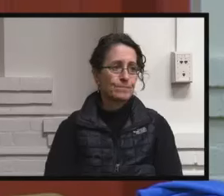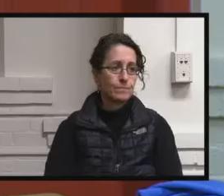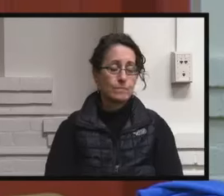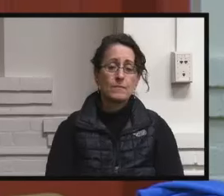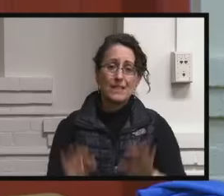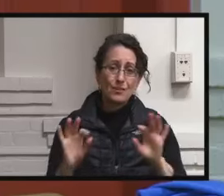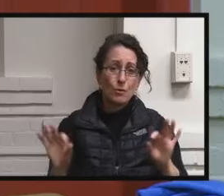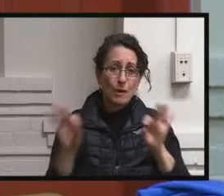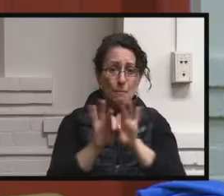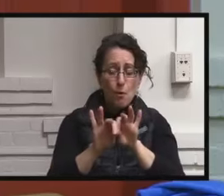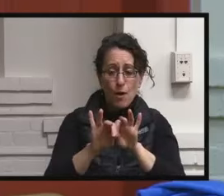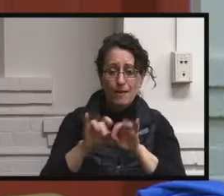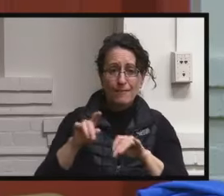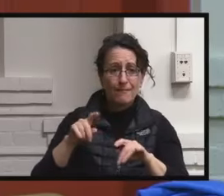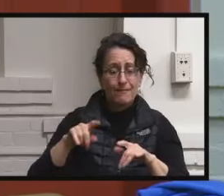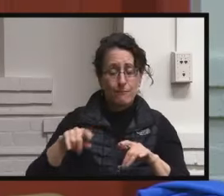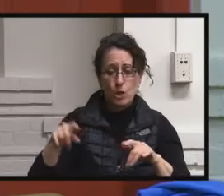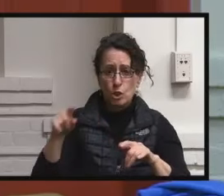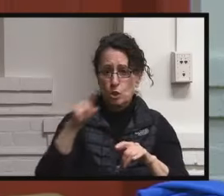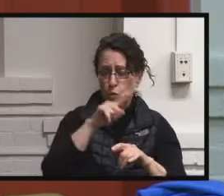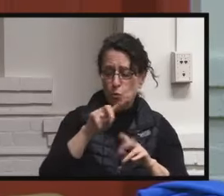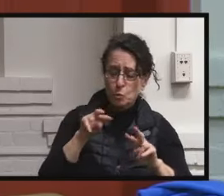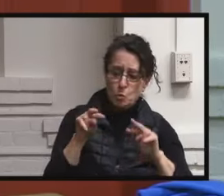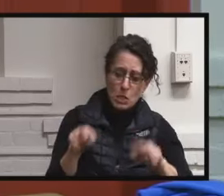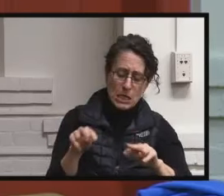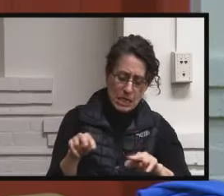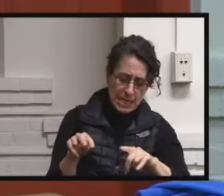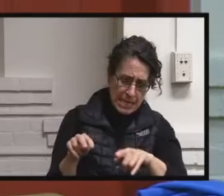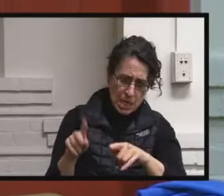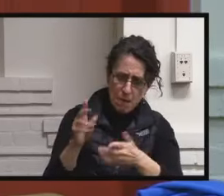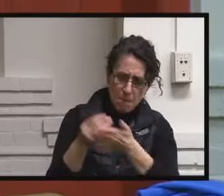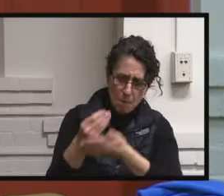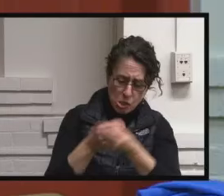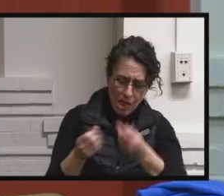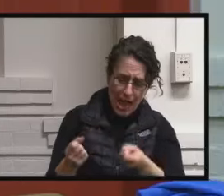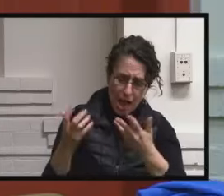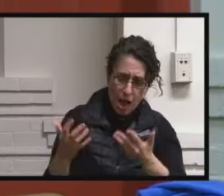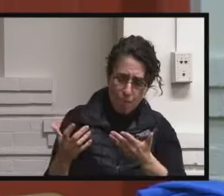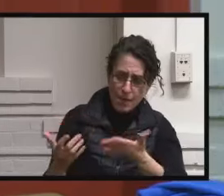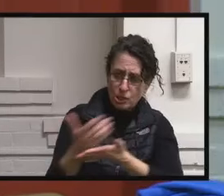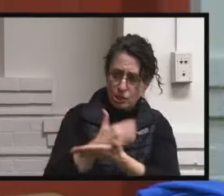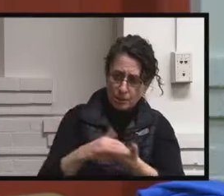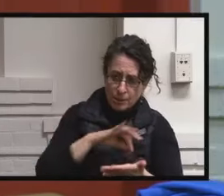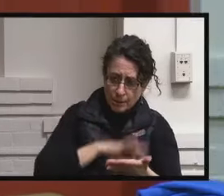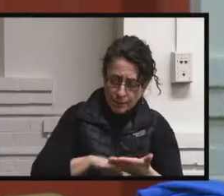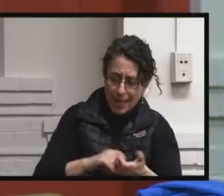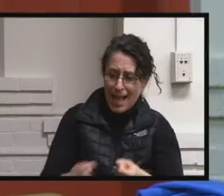what is our loss or our gain, and what our net asset value is at the end of that time.